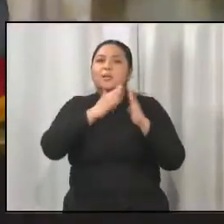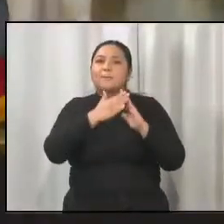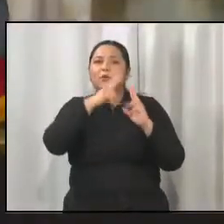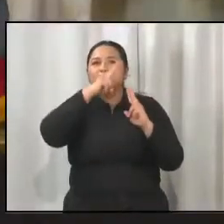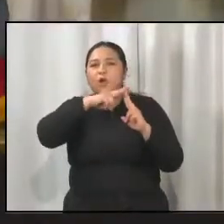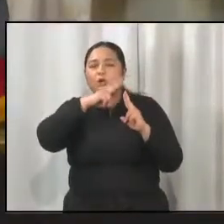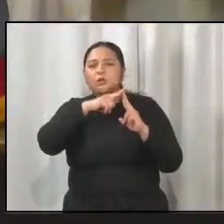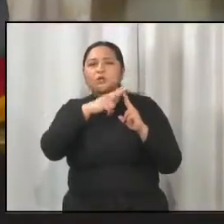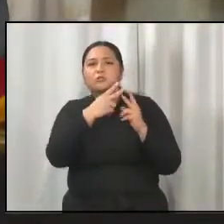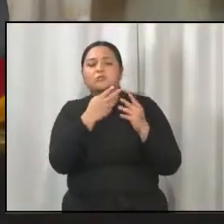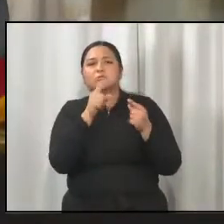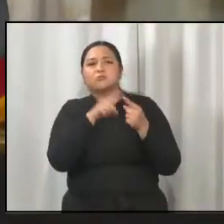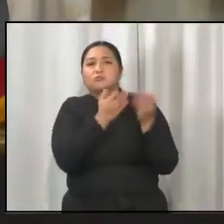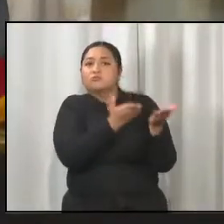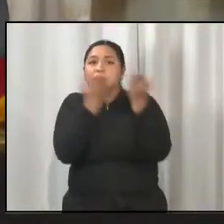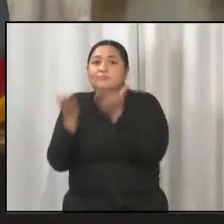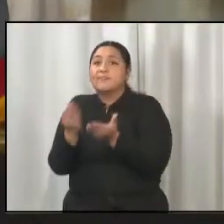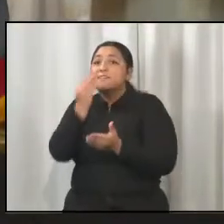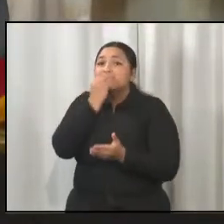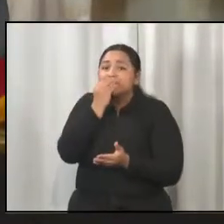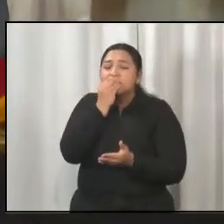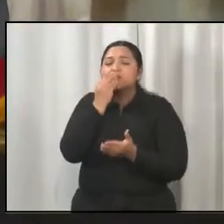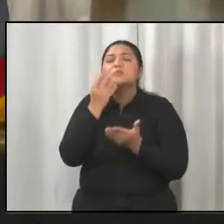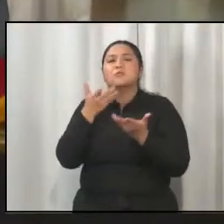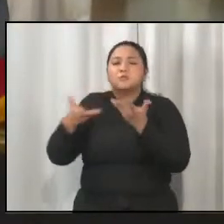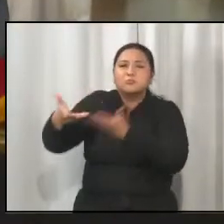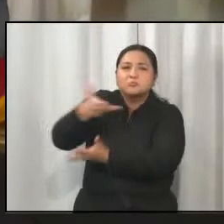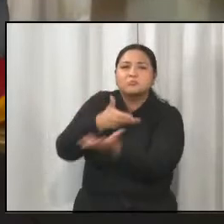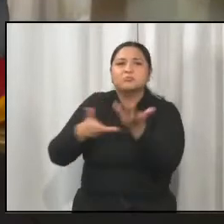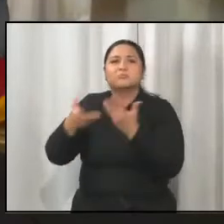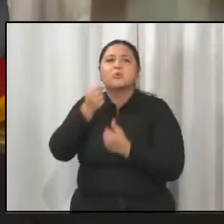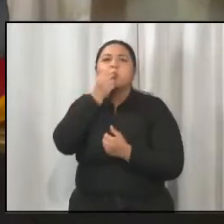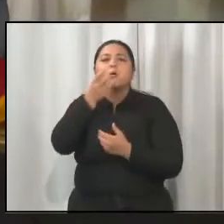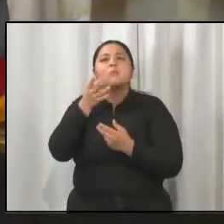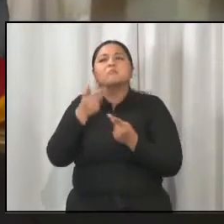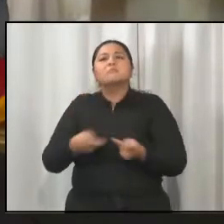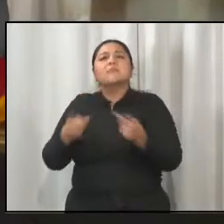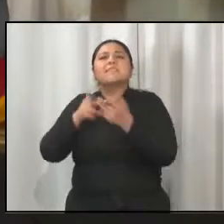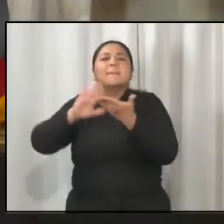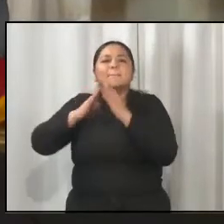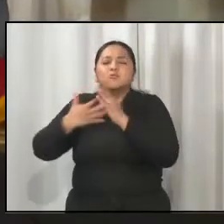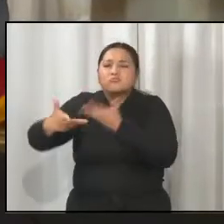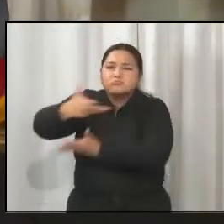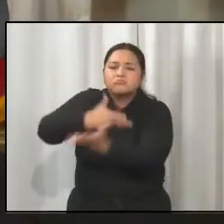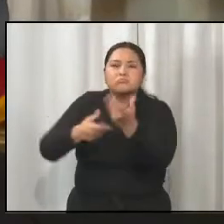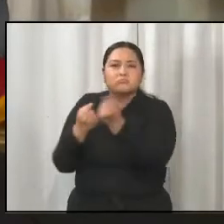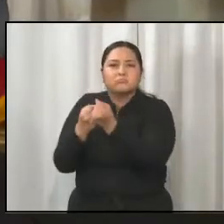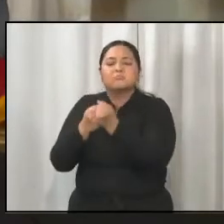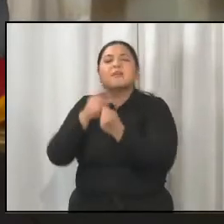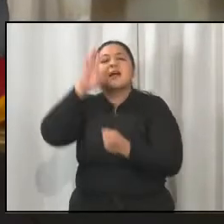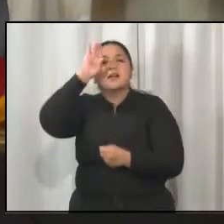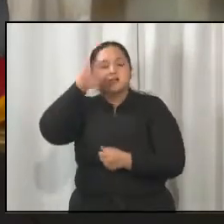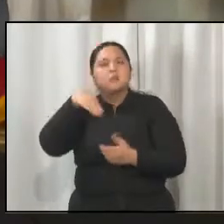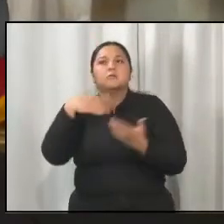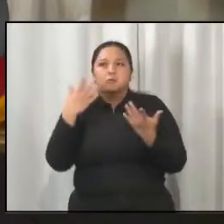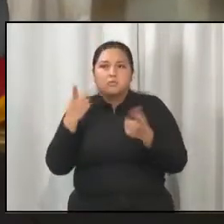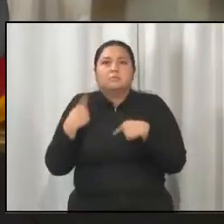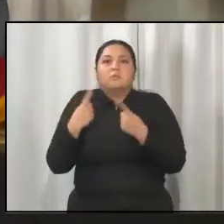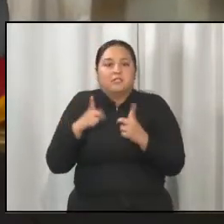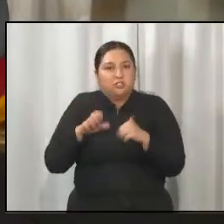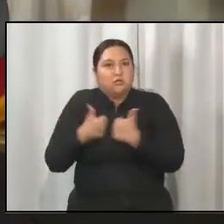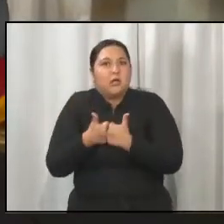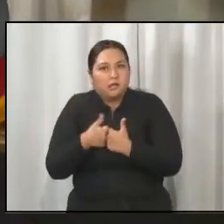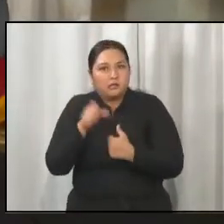warm space. So it's a great way to connect with people, build relationships. As you know, it's been challenging at moments. It makes